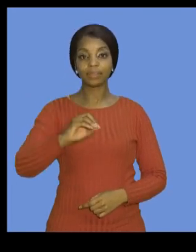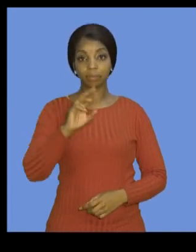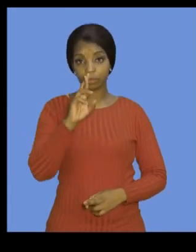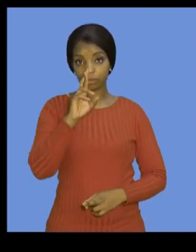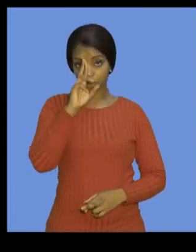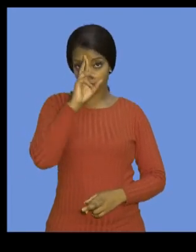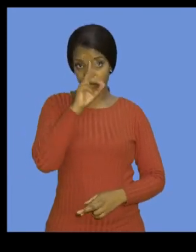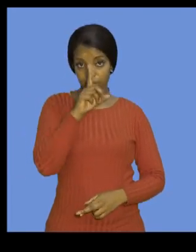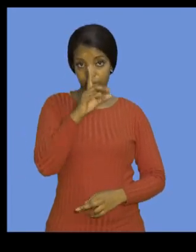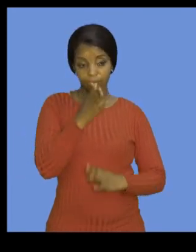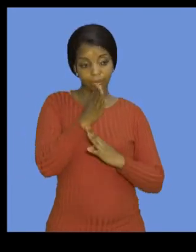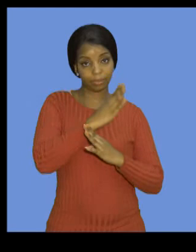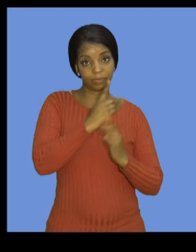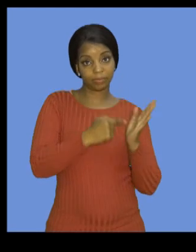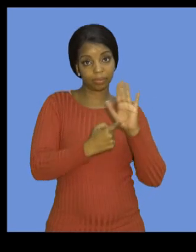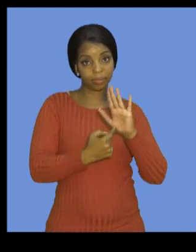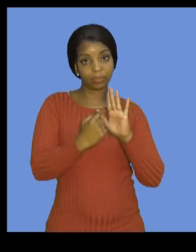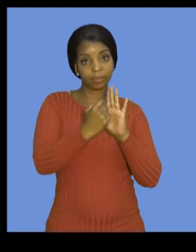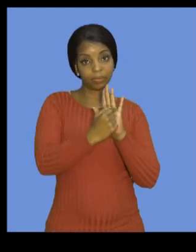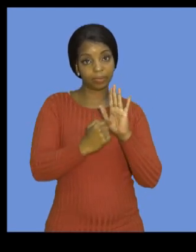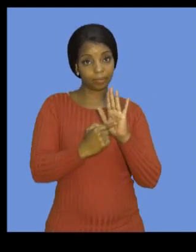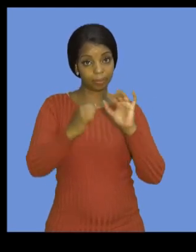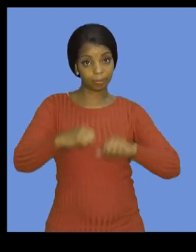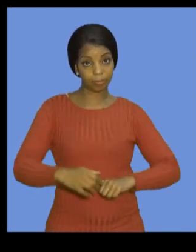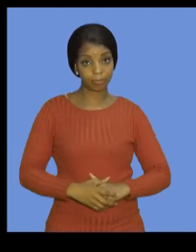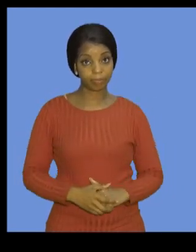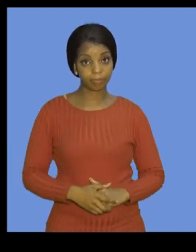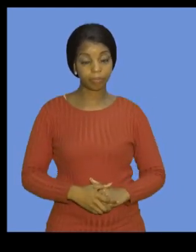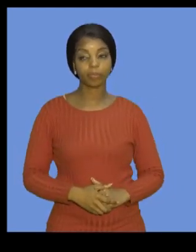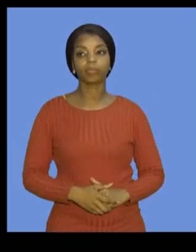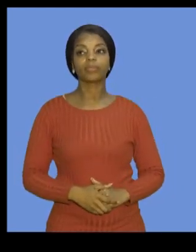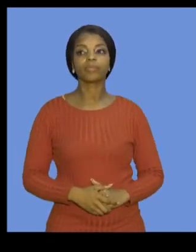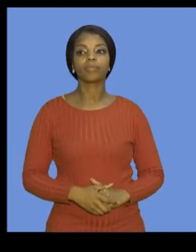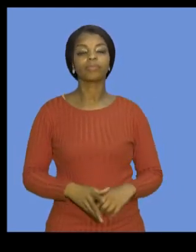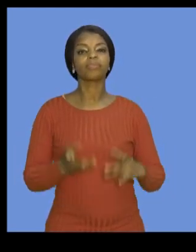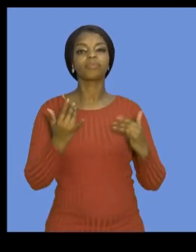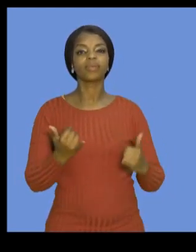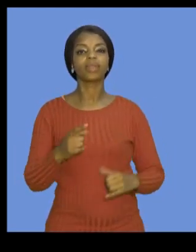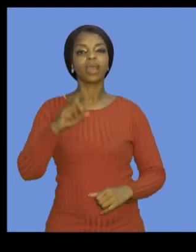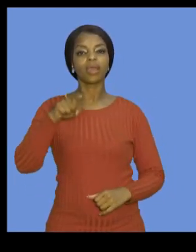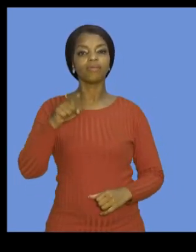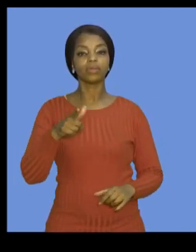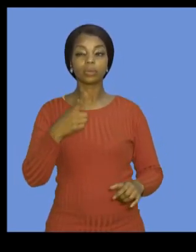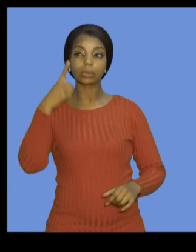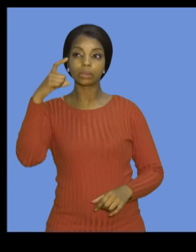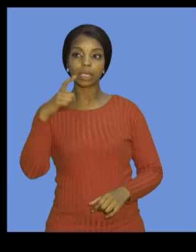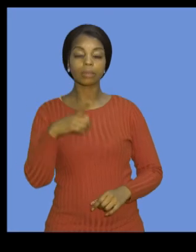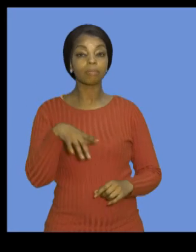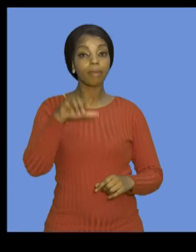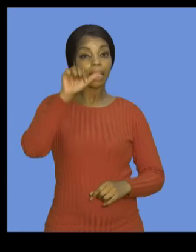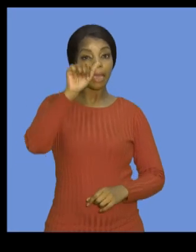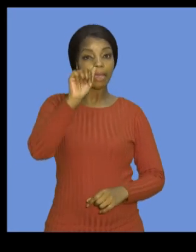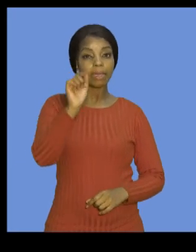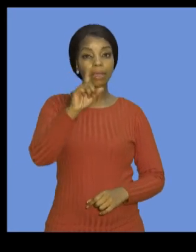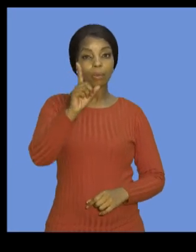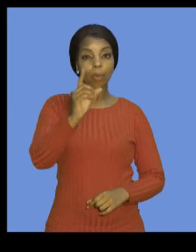138,750. I hope you can remember from the previous calculation that we just did. So I will need to find what A is.